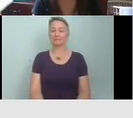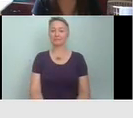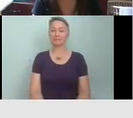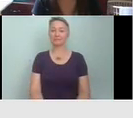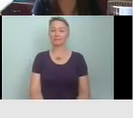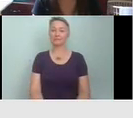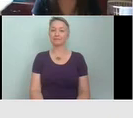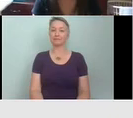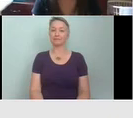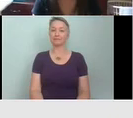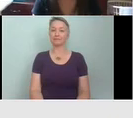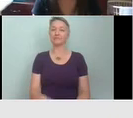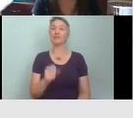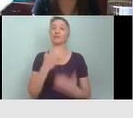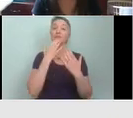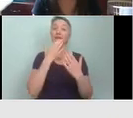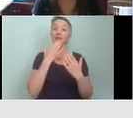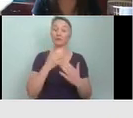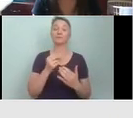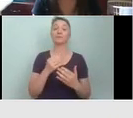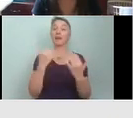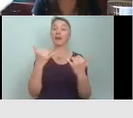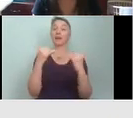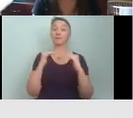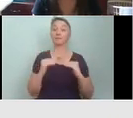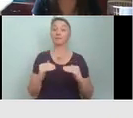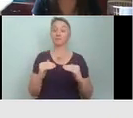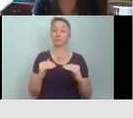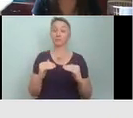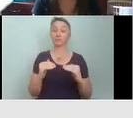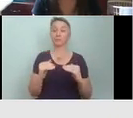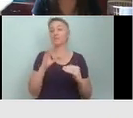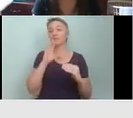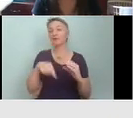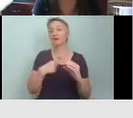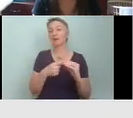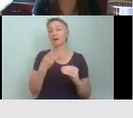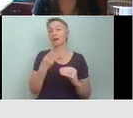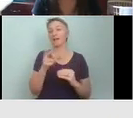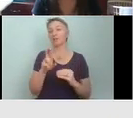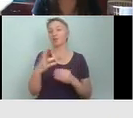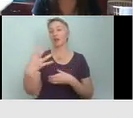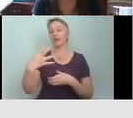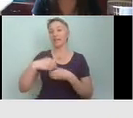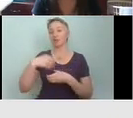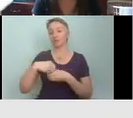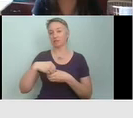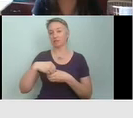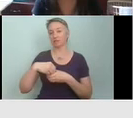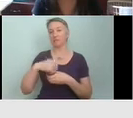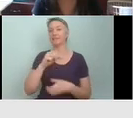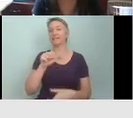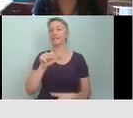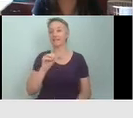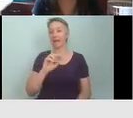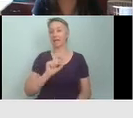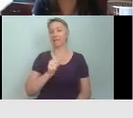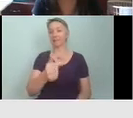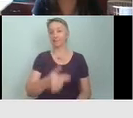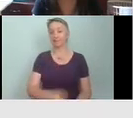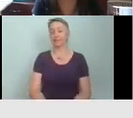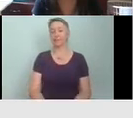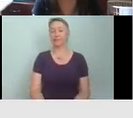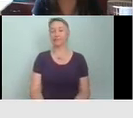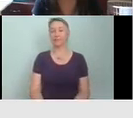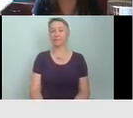But thank you. And now we get a chance to move on and talk about HR engagement. And Sam is going to talk through this for us.